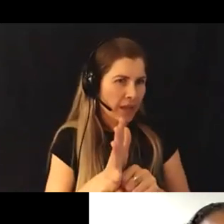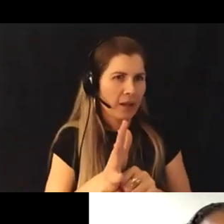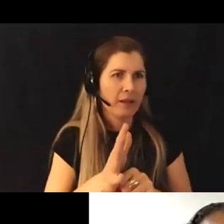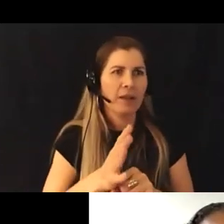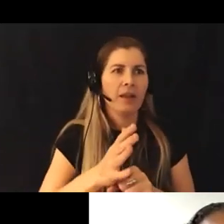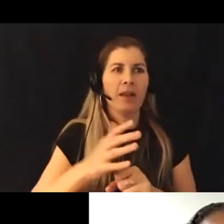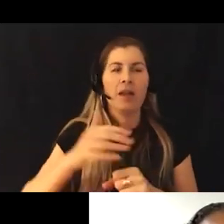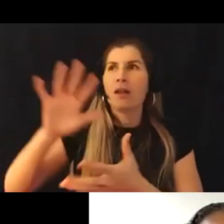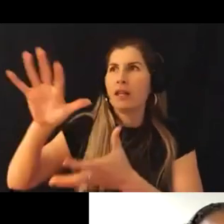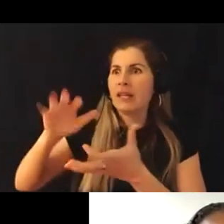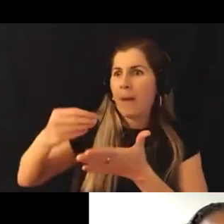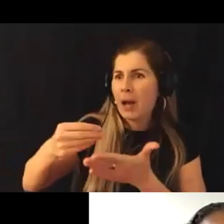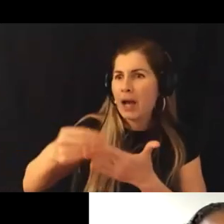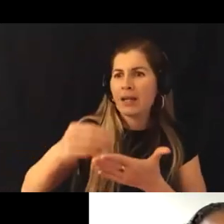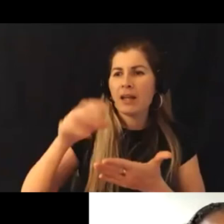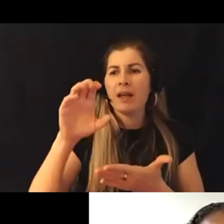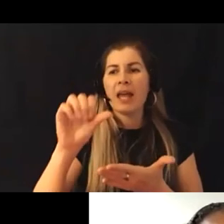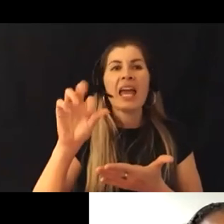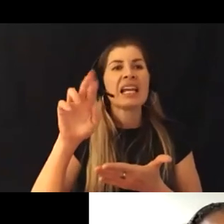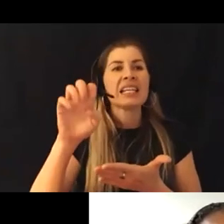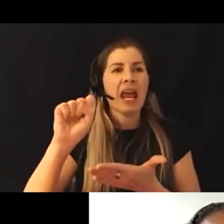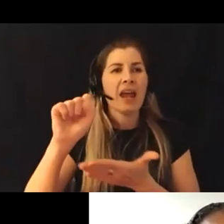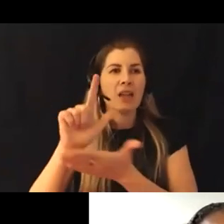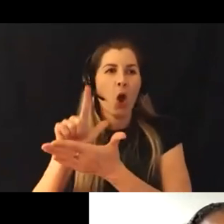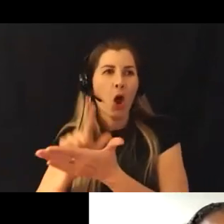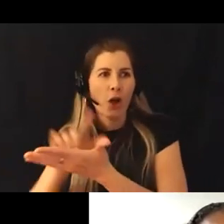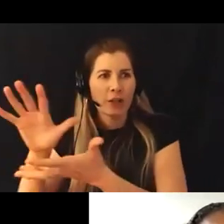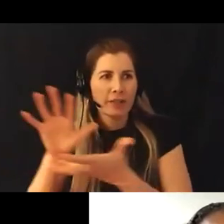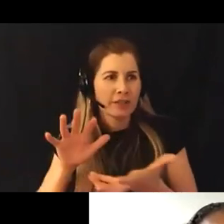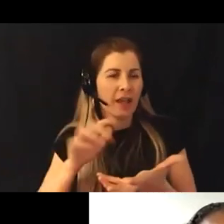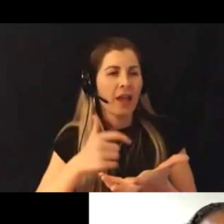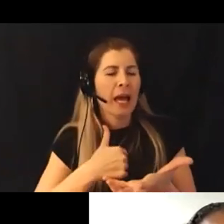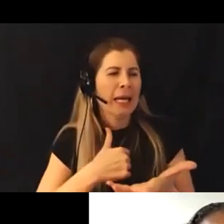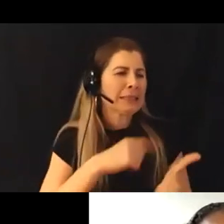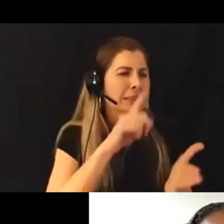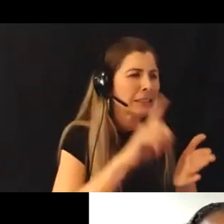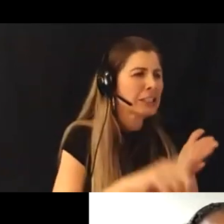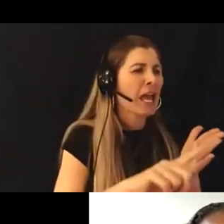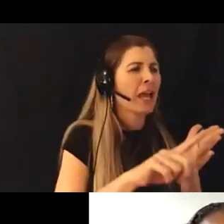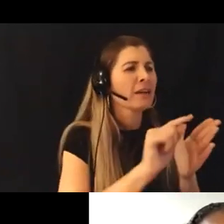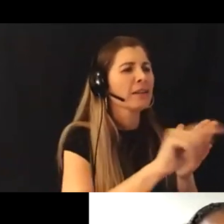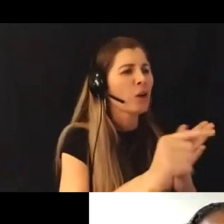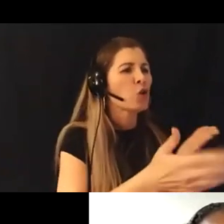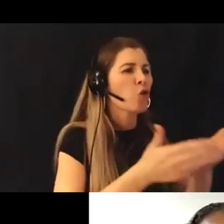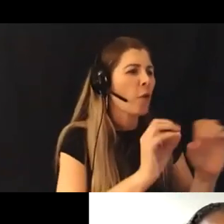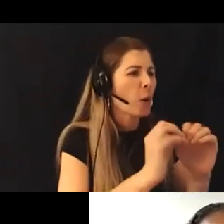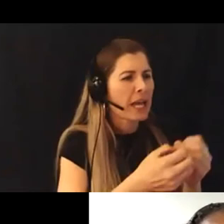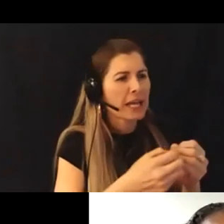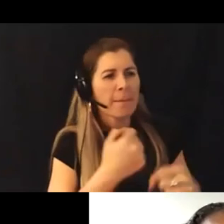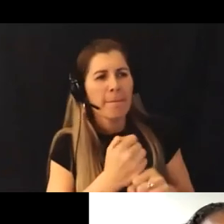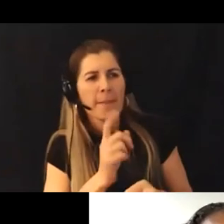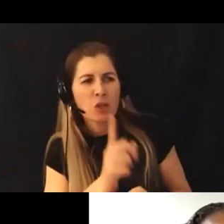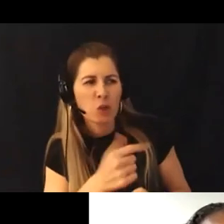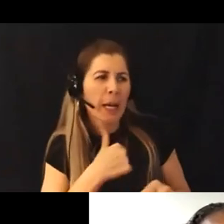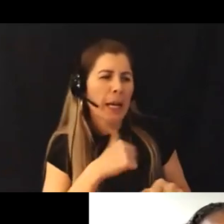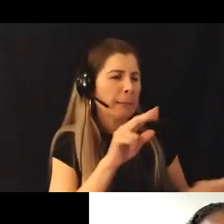for CARES, and part of my job has been, you know, checking in with the service organizations to really make sure I'm keeping my finger on the